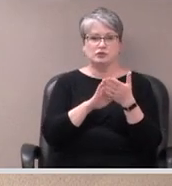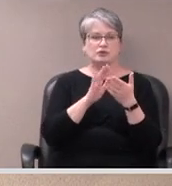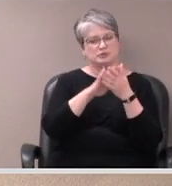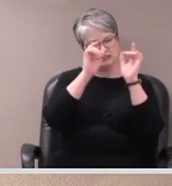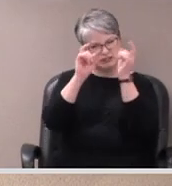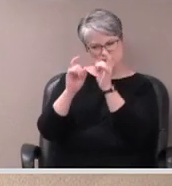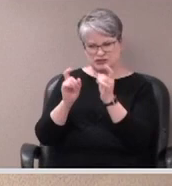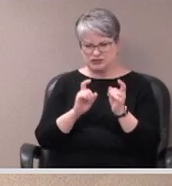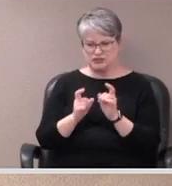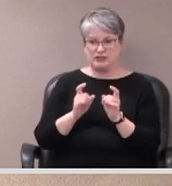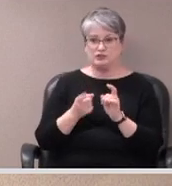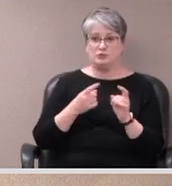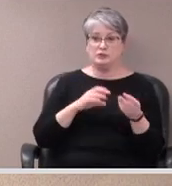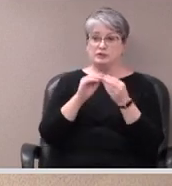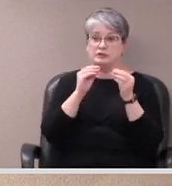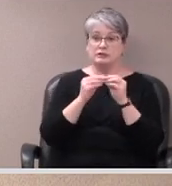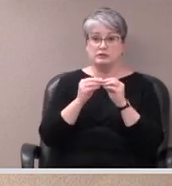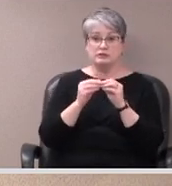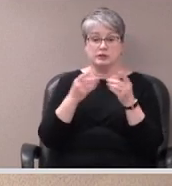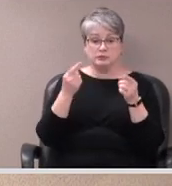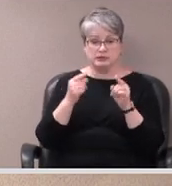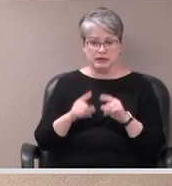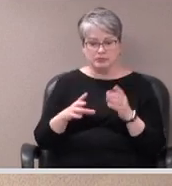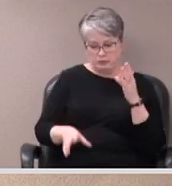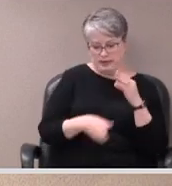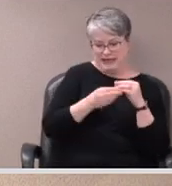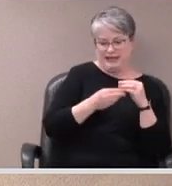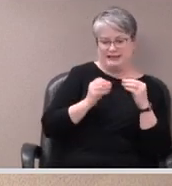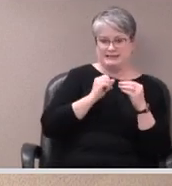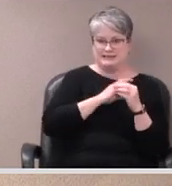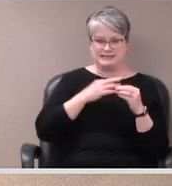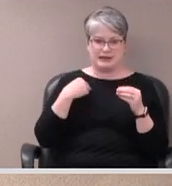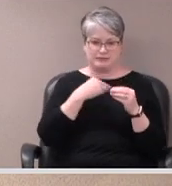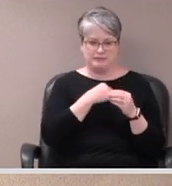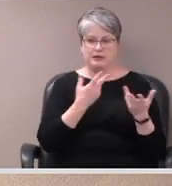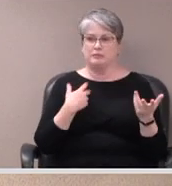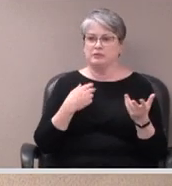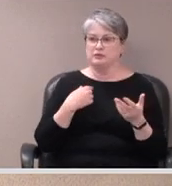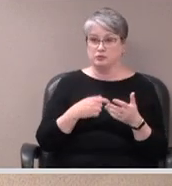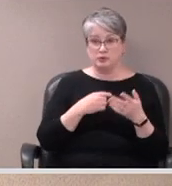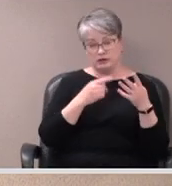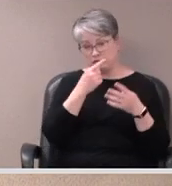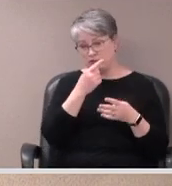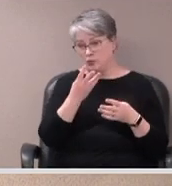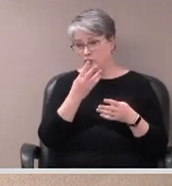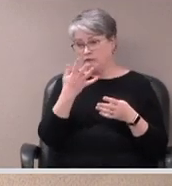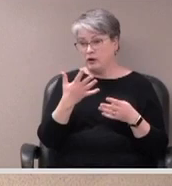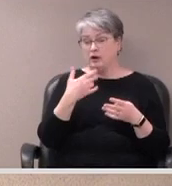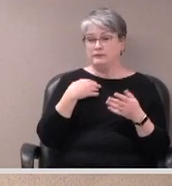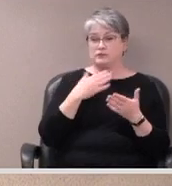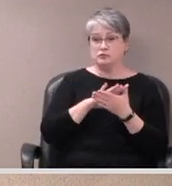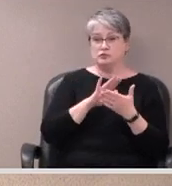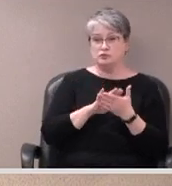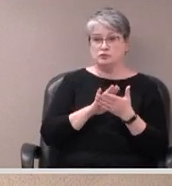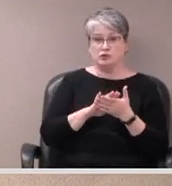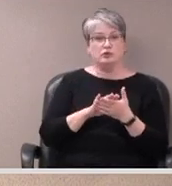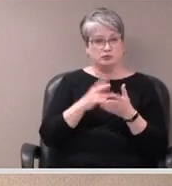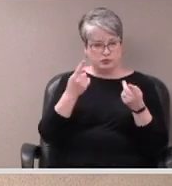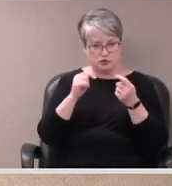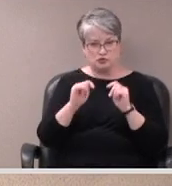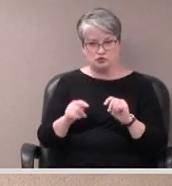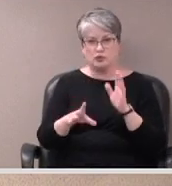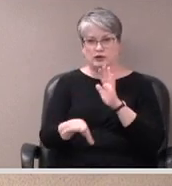the data came out. So we added staff members. We met with staff. There were four or five schools that we met with to find additional